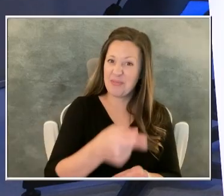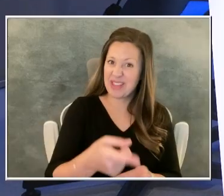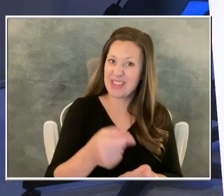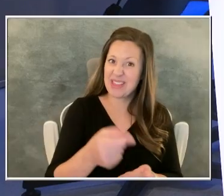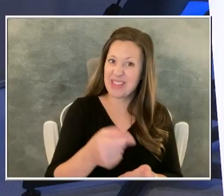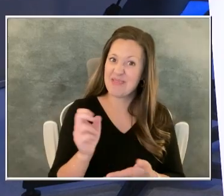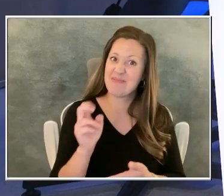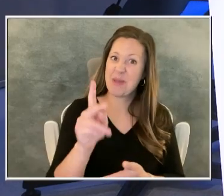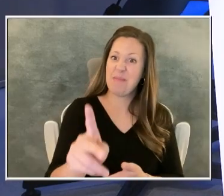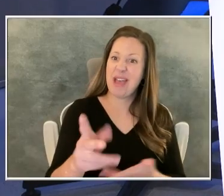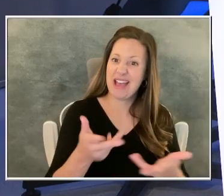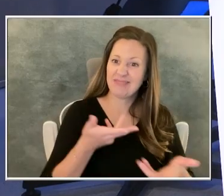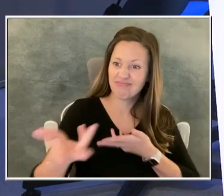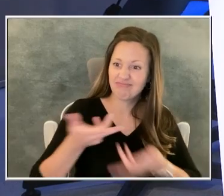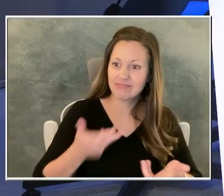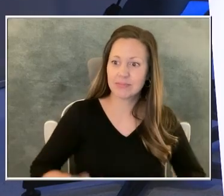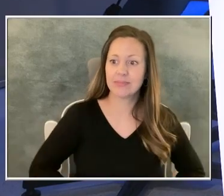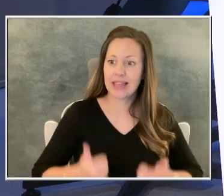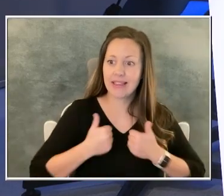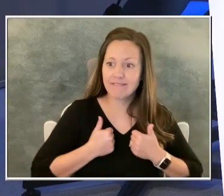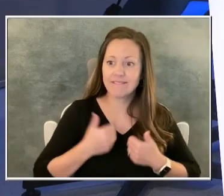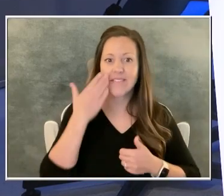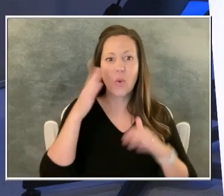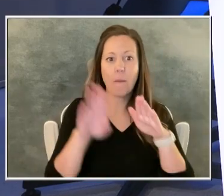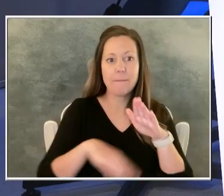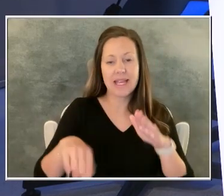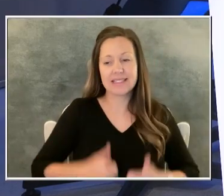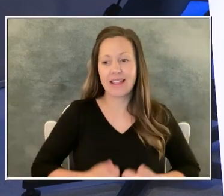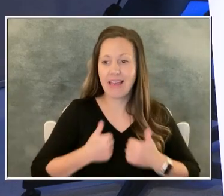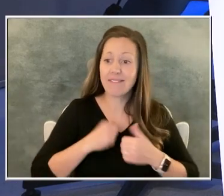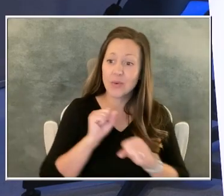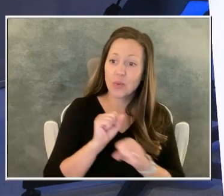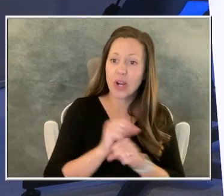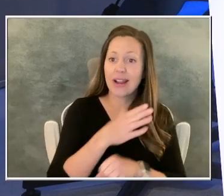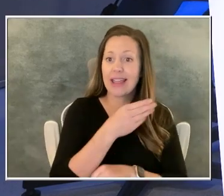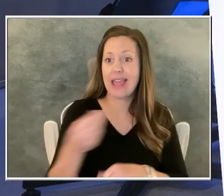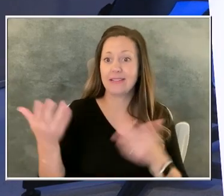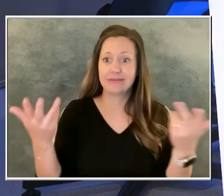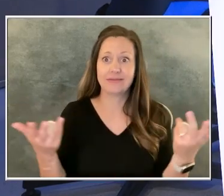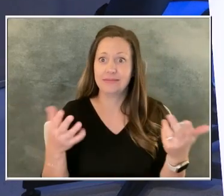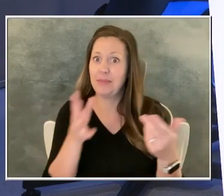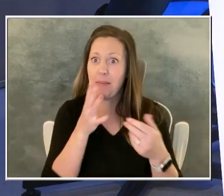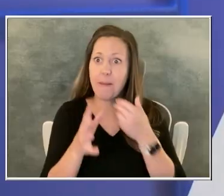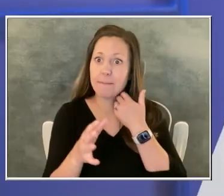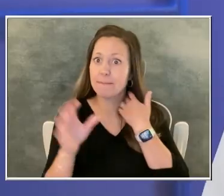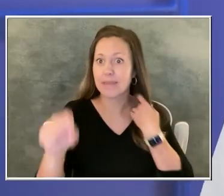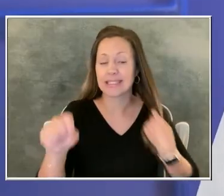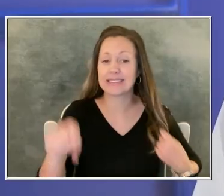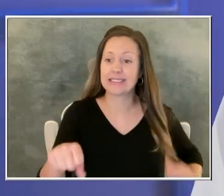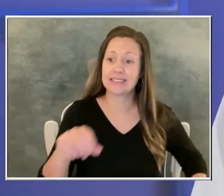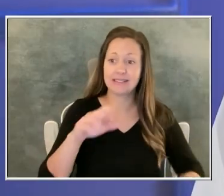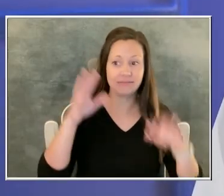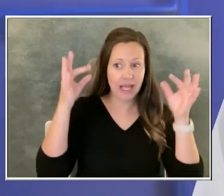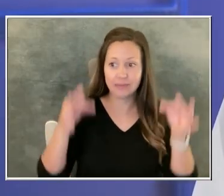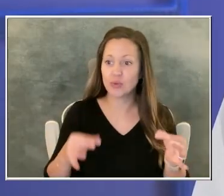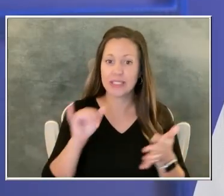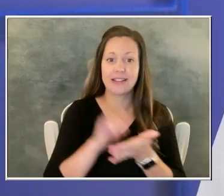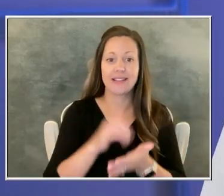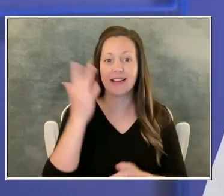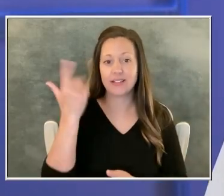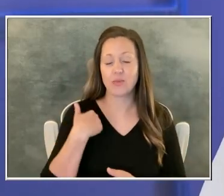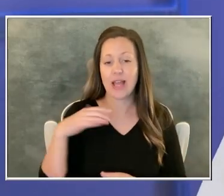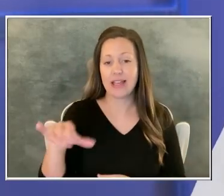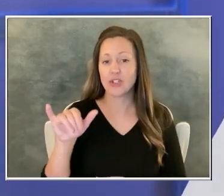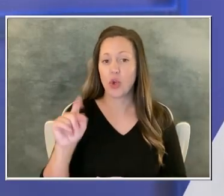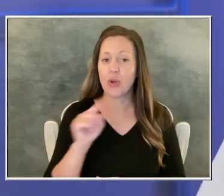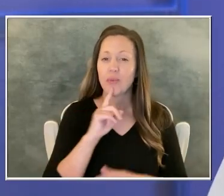being able to do the basics in life, work and be a parent. Yeah, no, absolutely. I think that's why we do it. I think a lot of times we focus on so